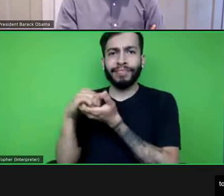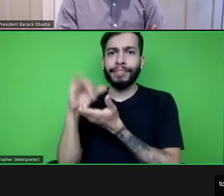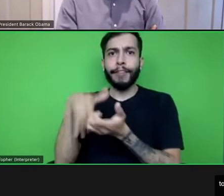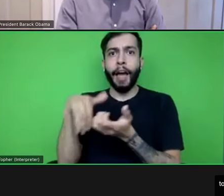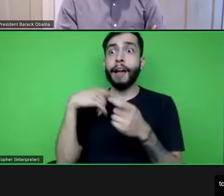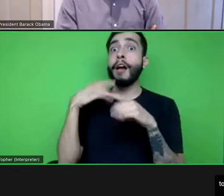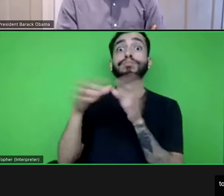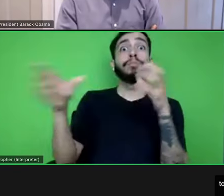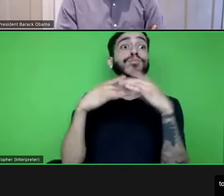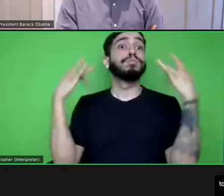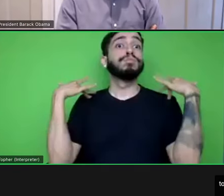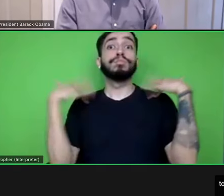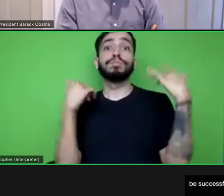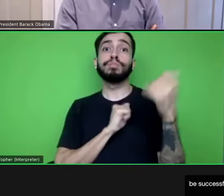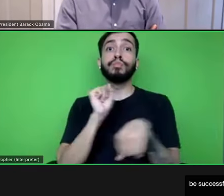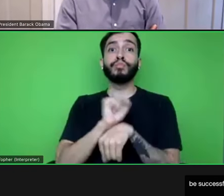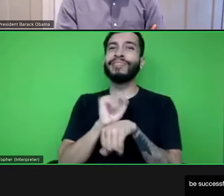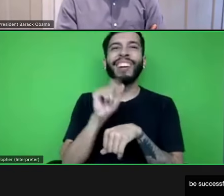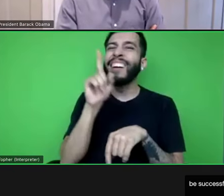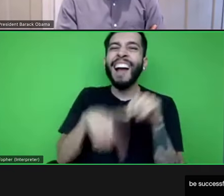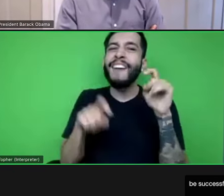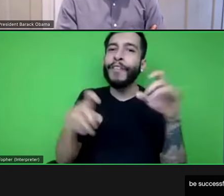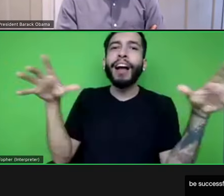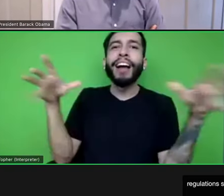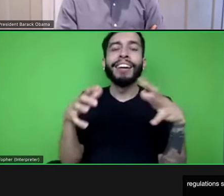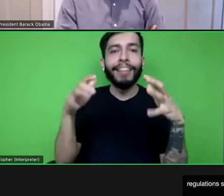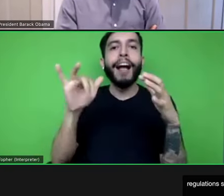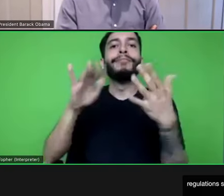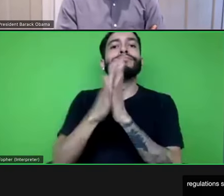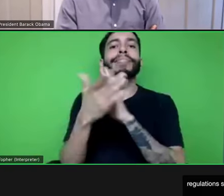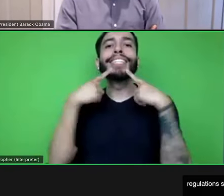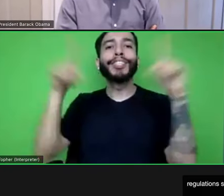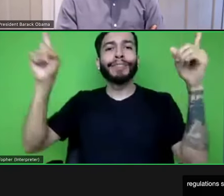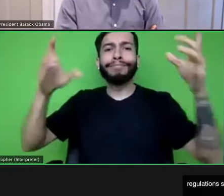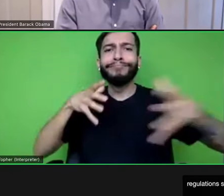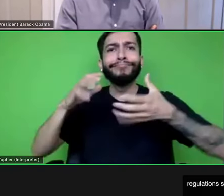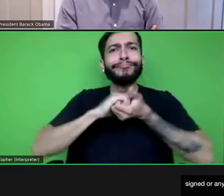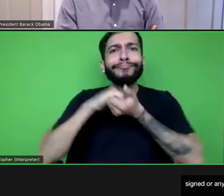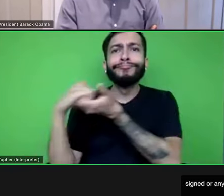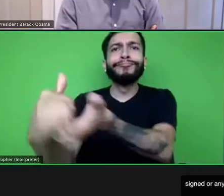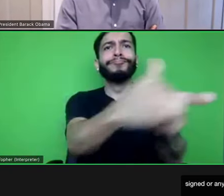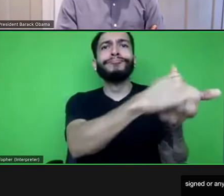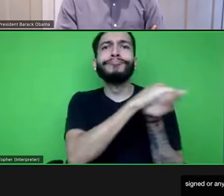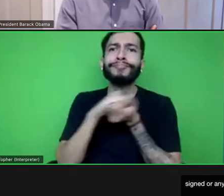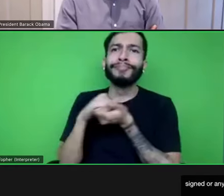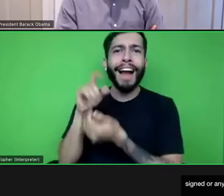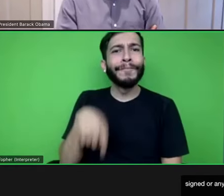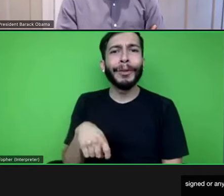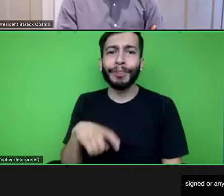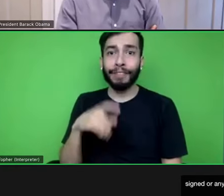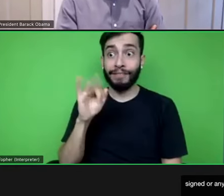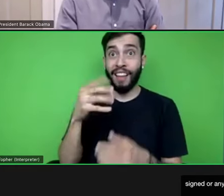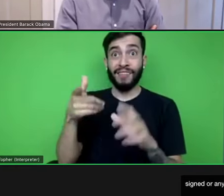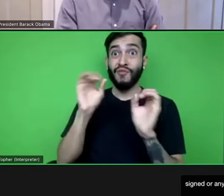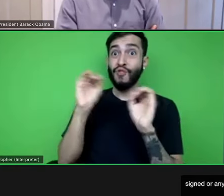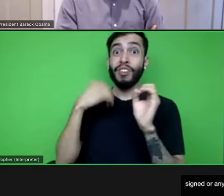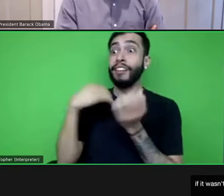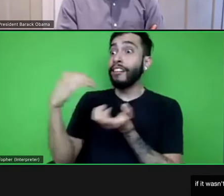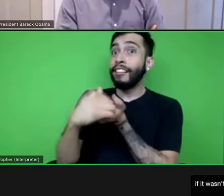signed or the ADA signed or any of our other laws if it wasn't for coalition. So coalition cross